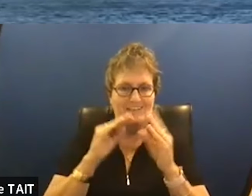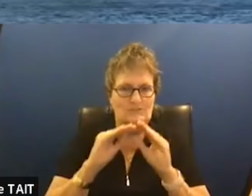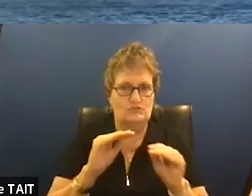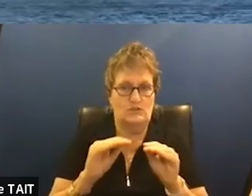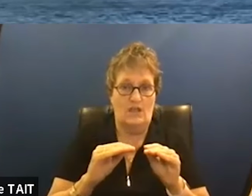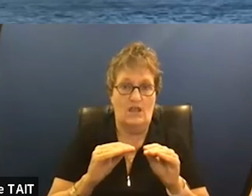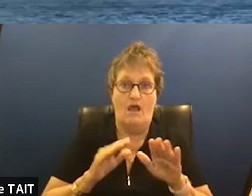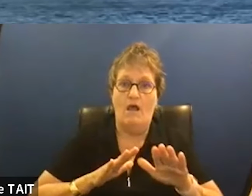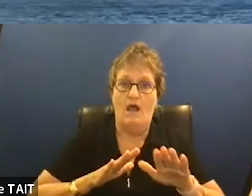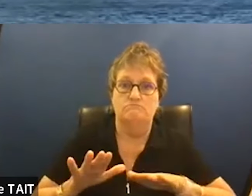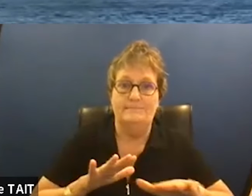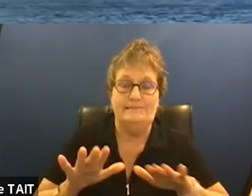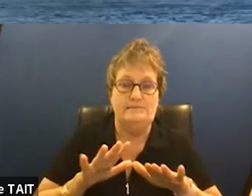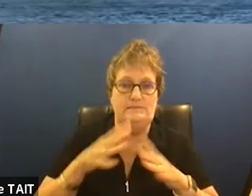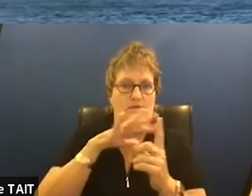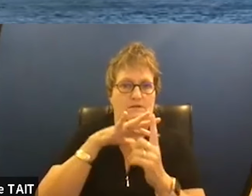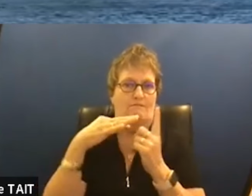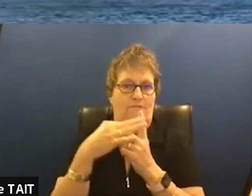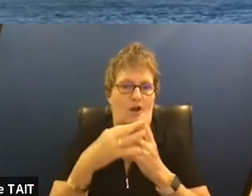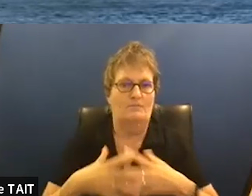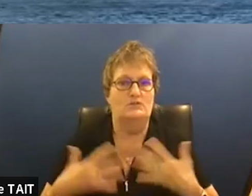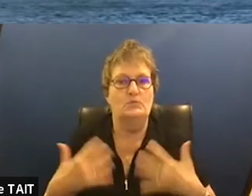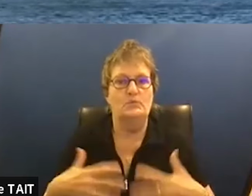ever-changing environment?